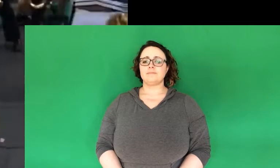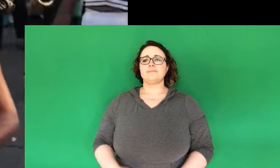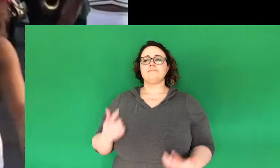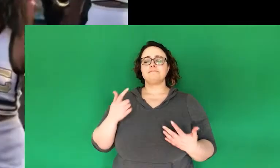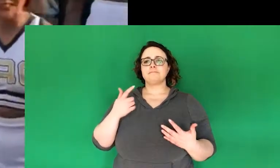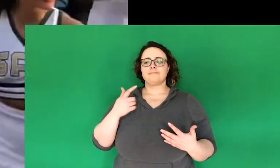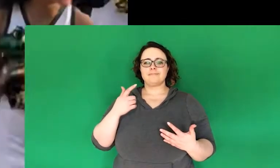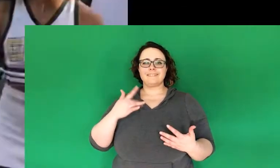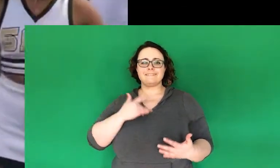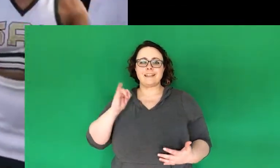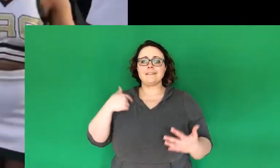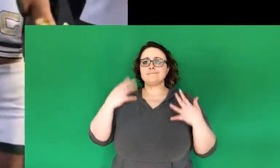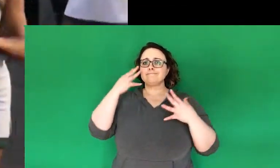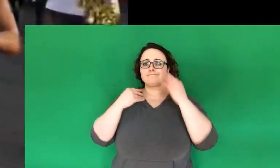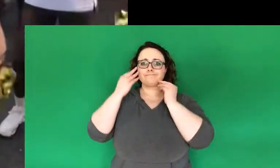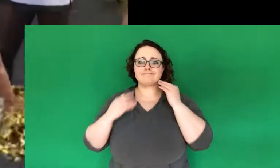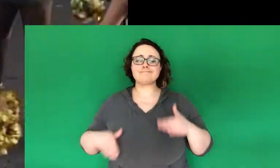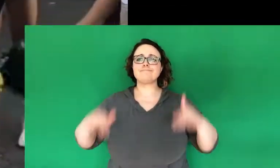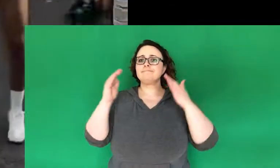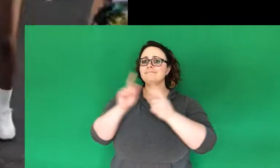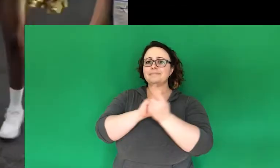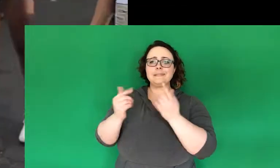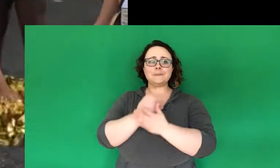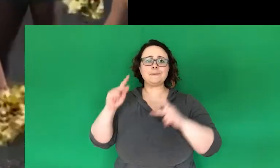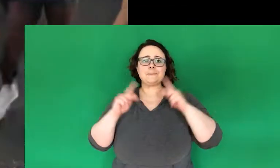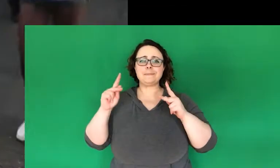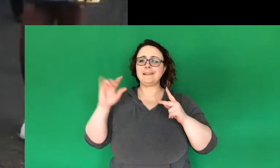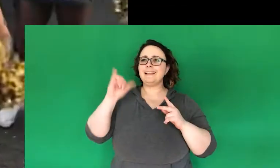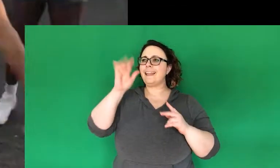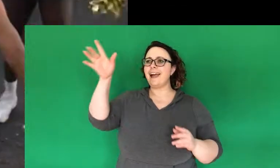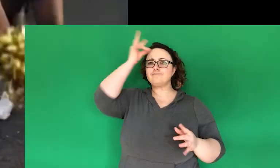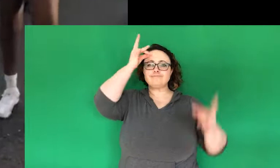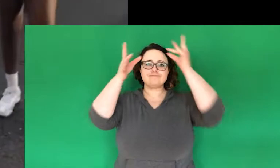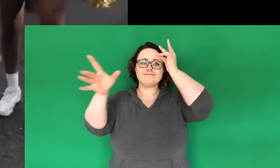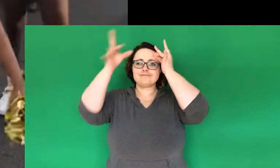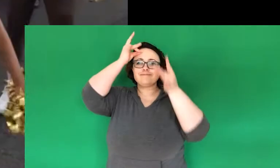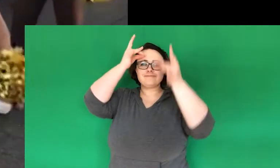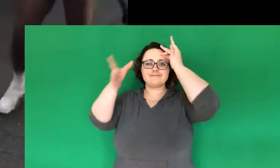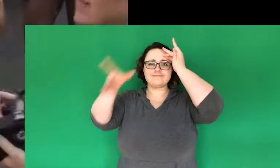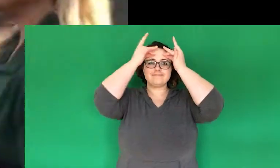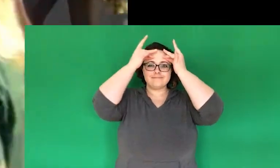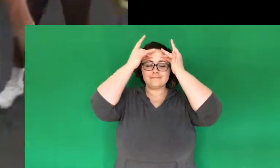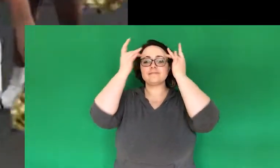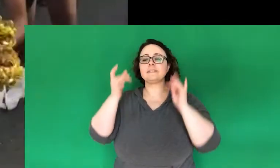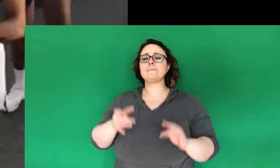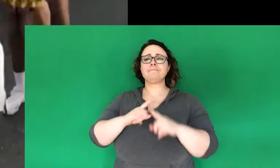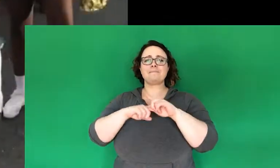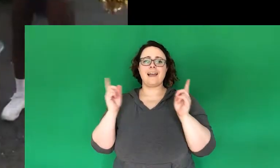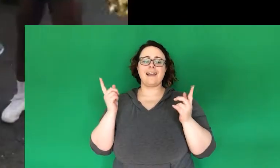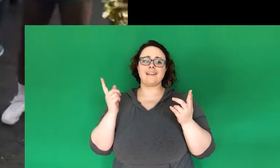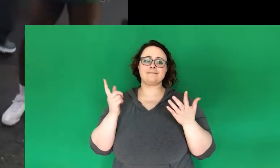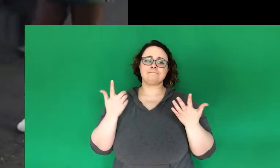I think when we go through experiences and people, we expect them to last forever, like a photograph in our mind that's